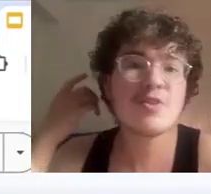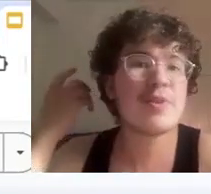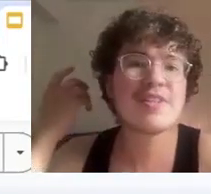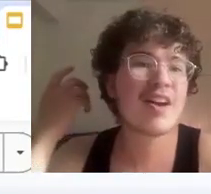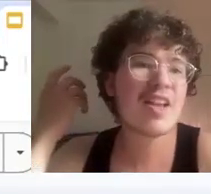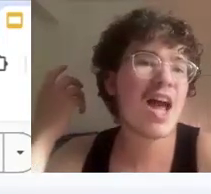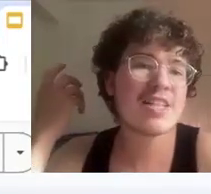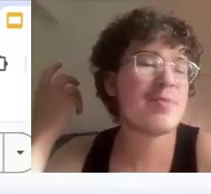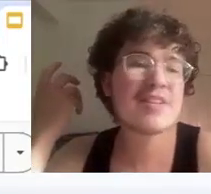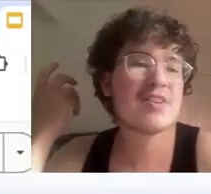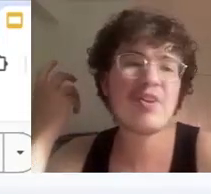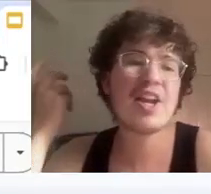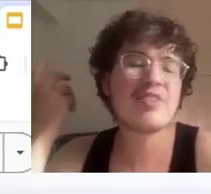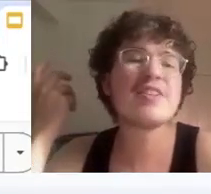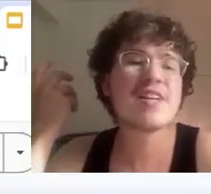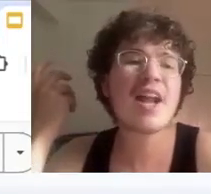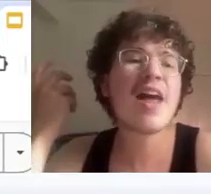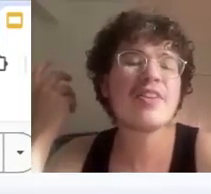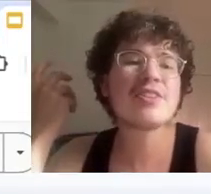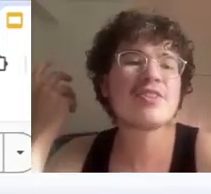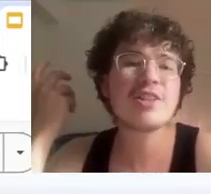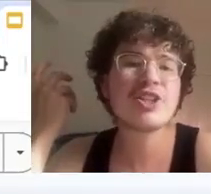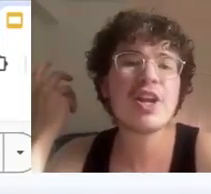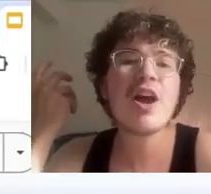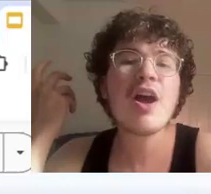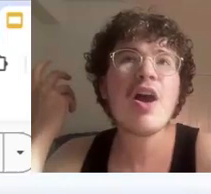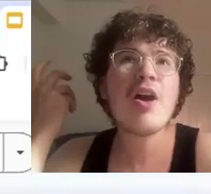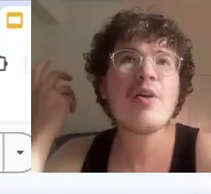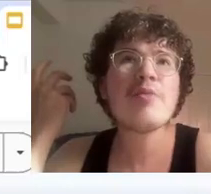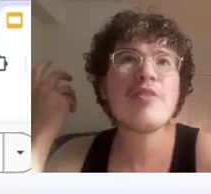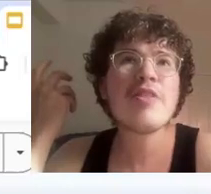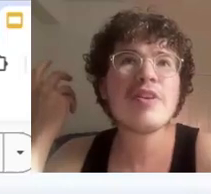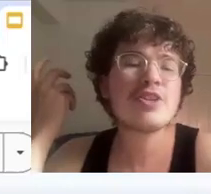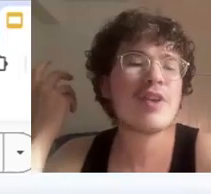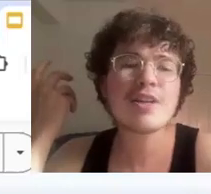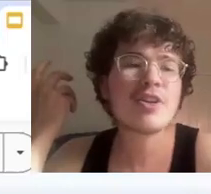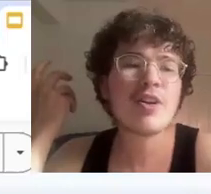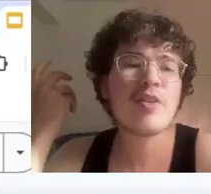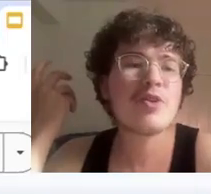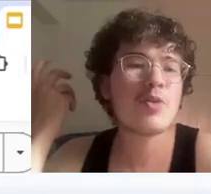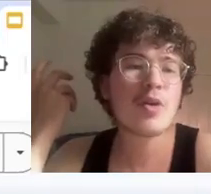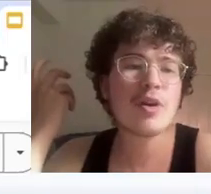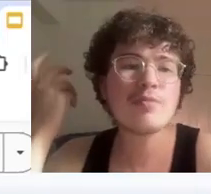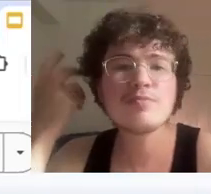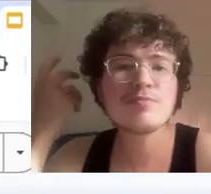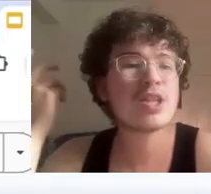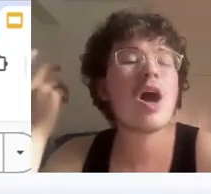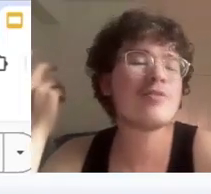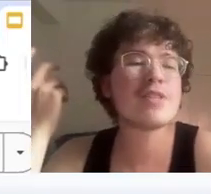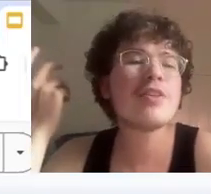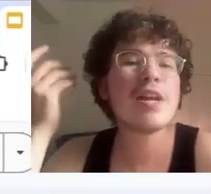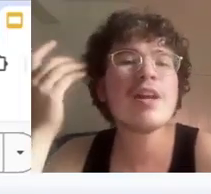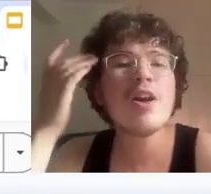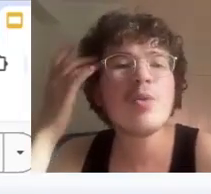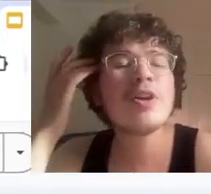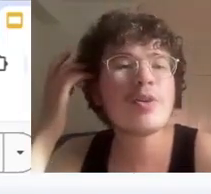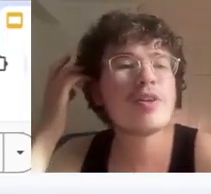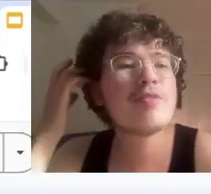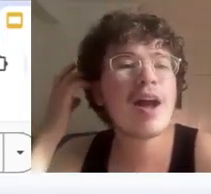says right in the introduction, this was the first report of this kind, and there are no further reports of this kind